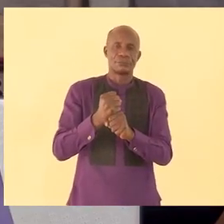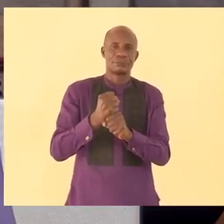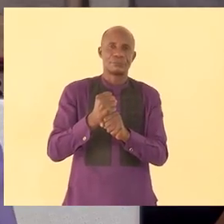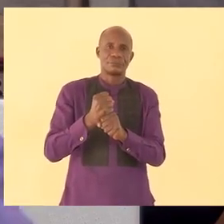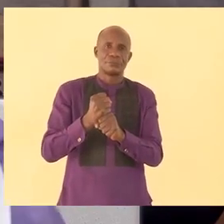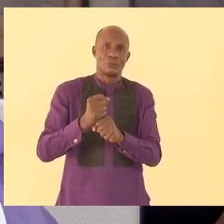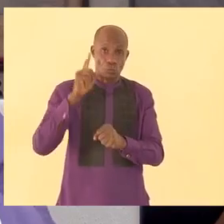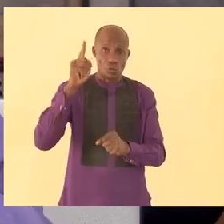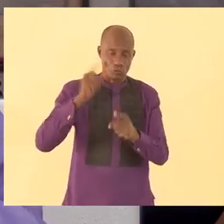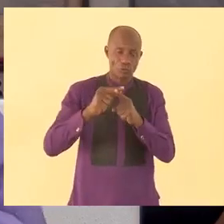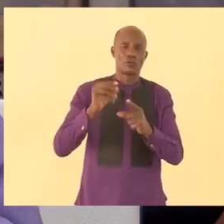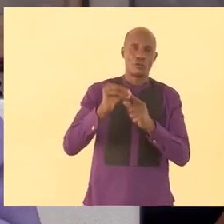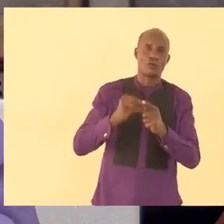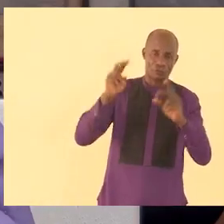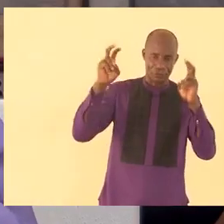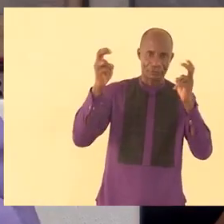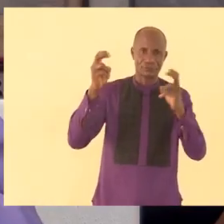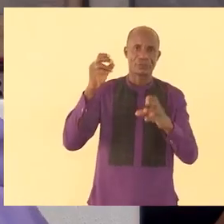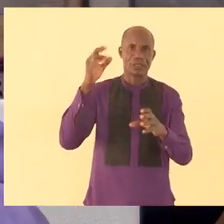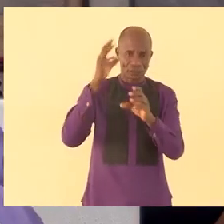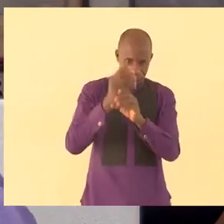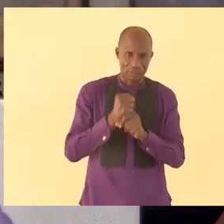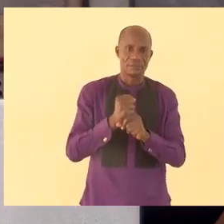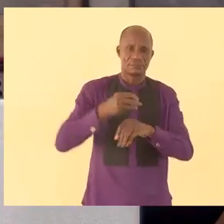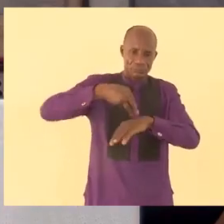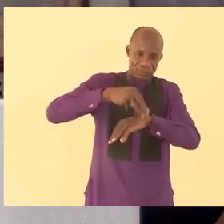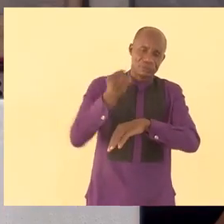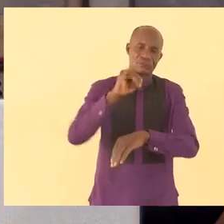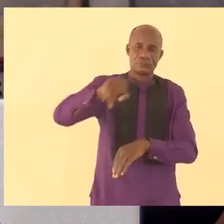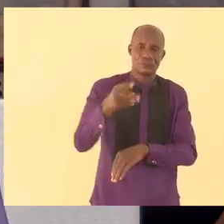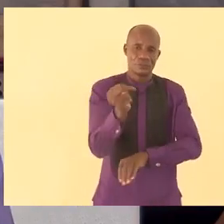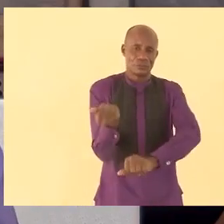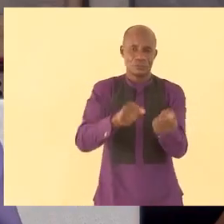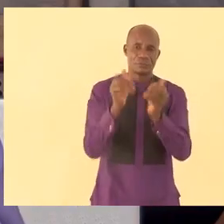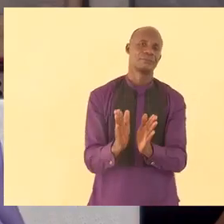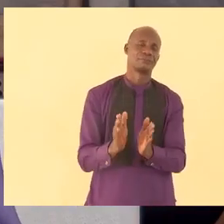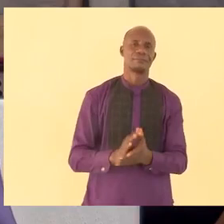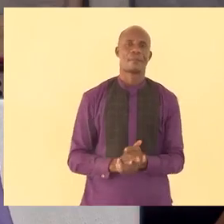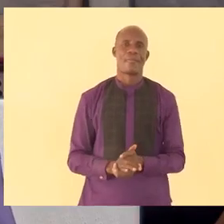captures, one word or one phrase, captures the message of John the Baptist?